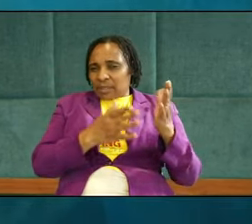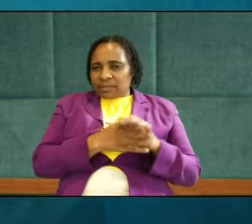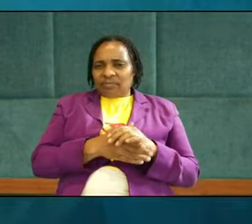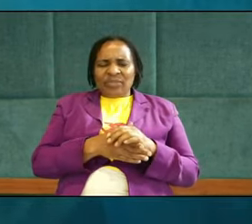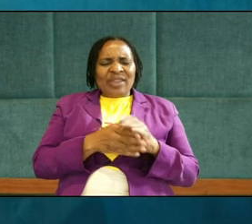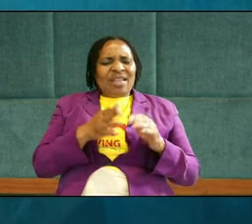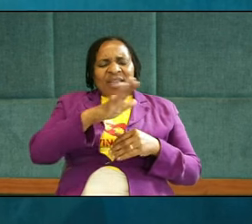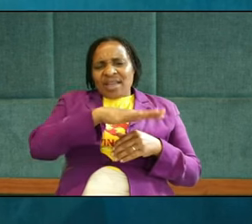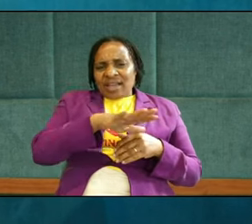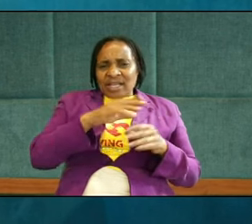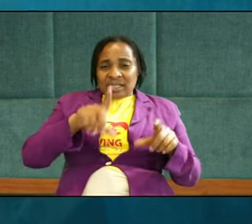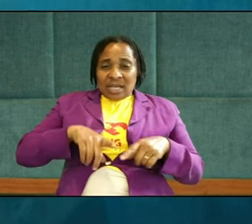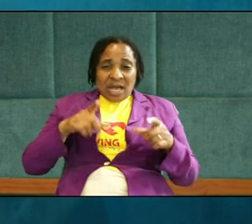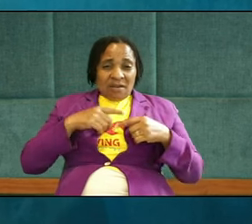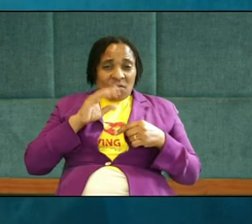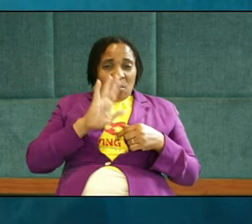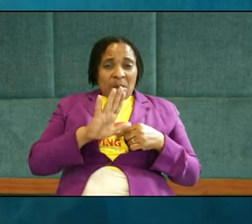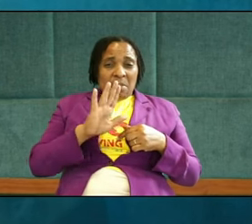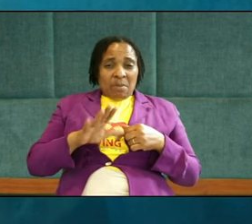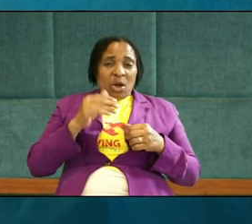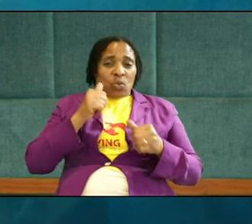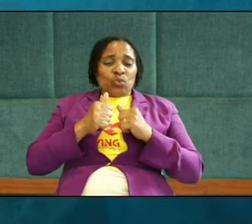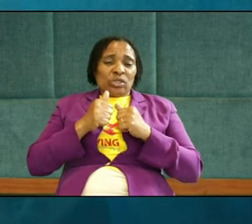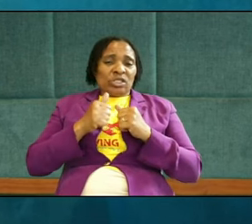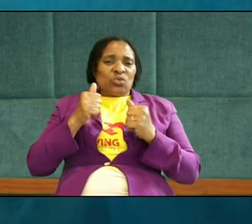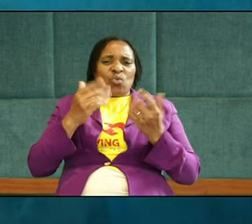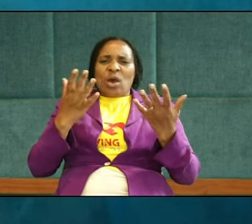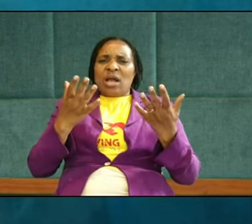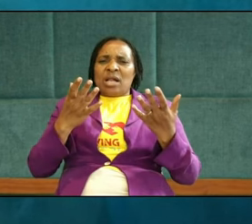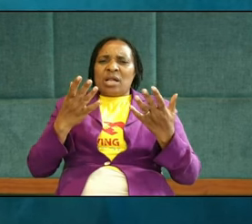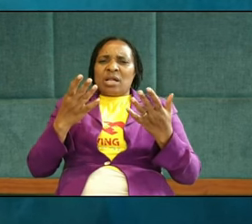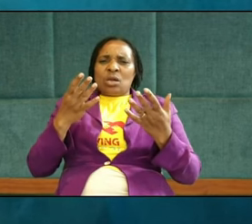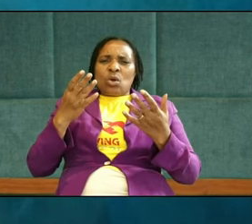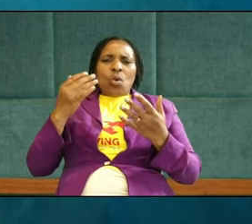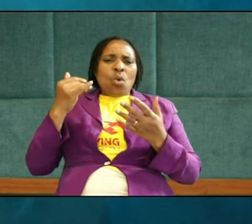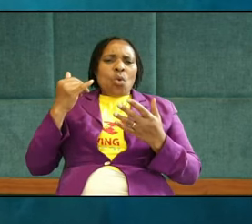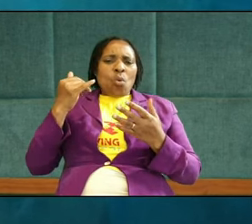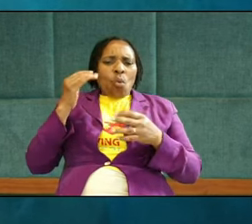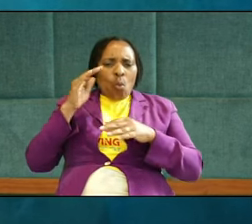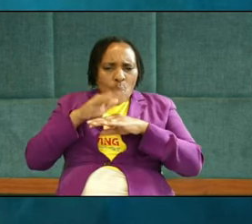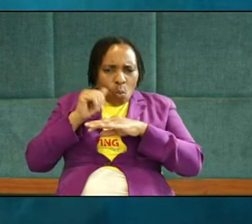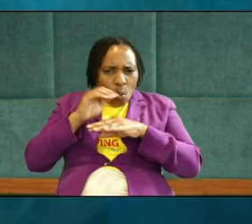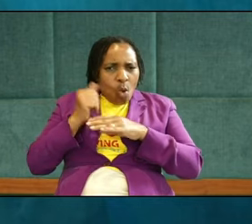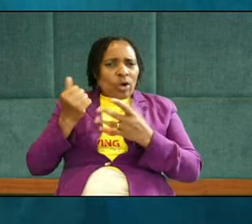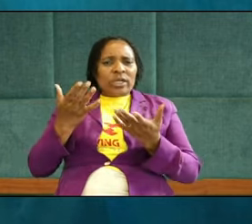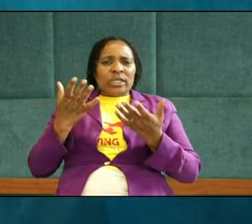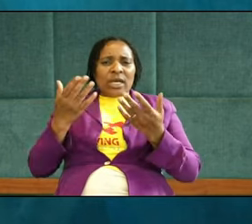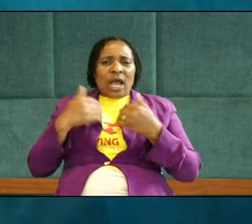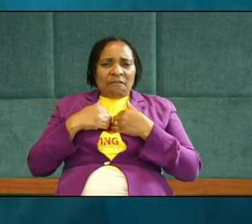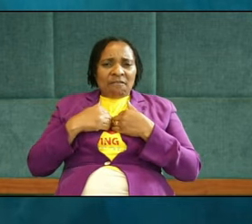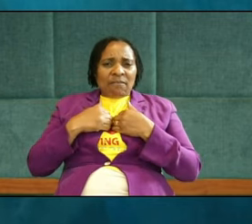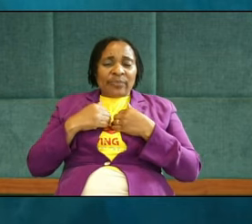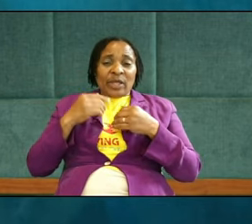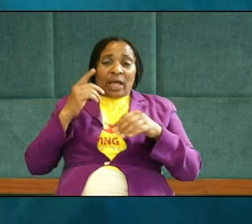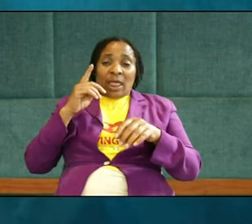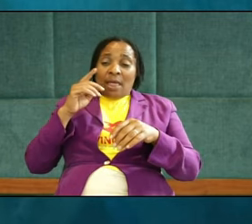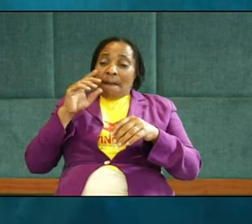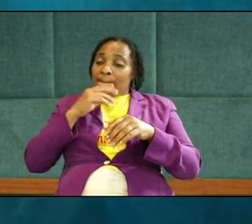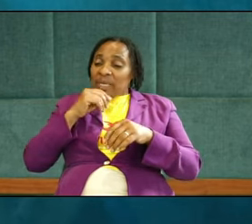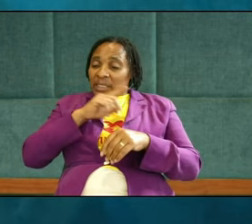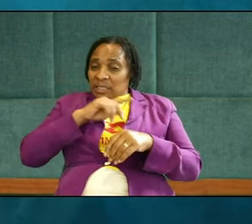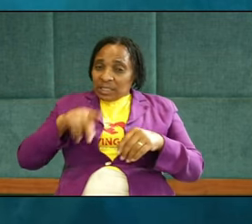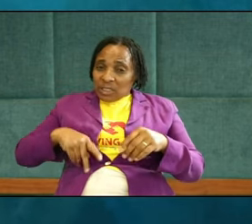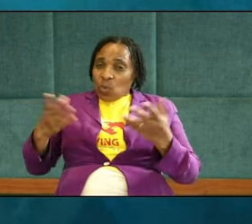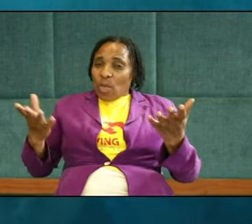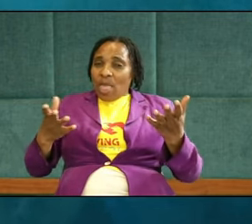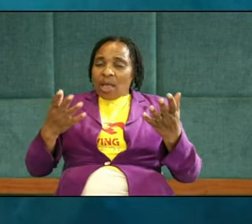there areas of your life in which you are getting a wake-up call? Manasseh's wake-up call was when he was in prison. Are